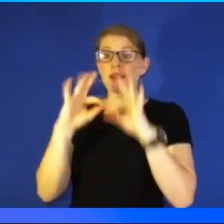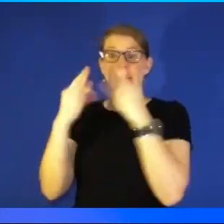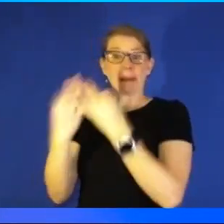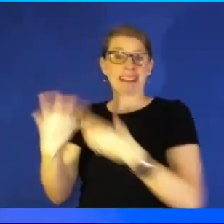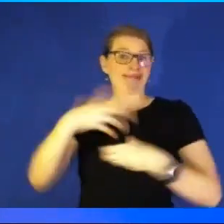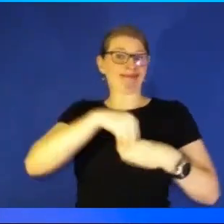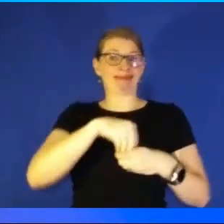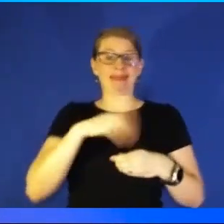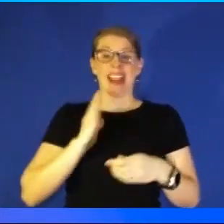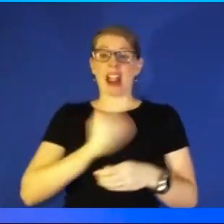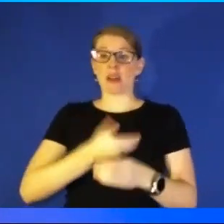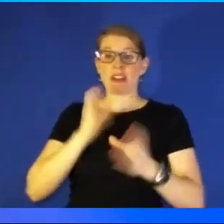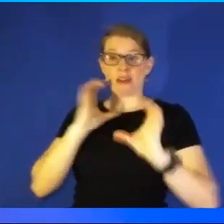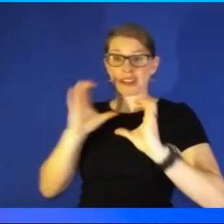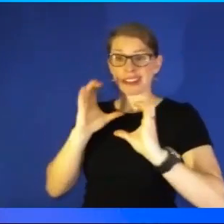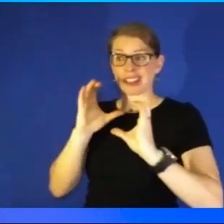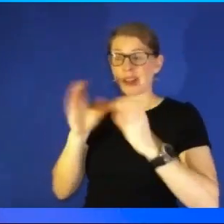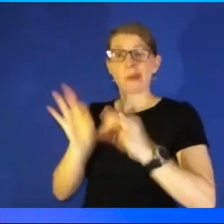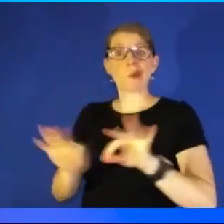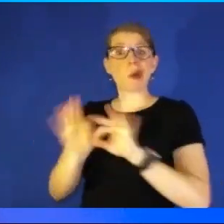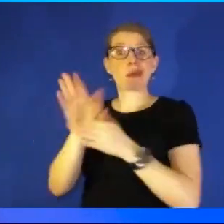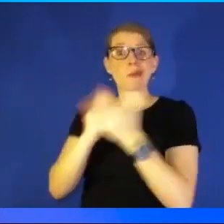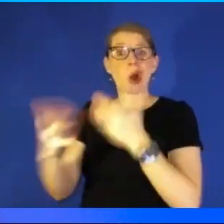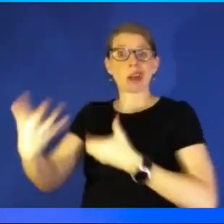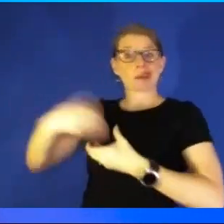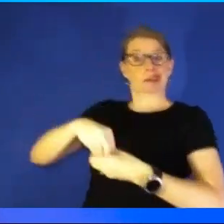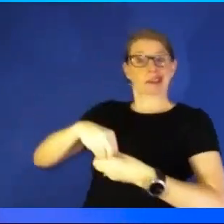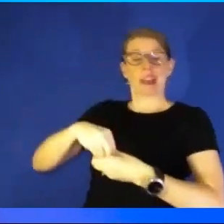that. And so we very quickly had to figure out how to keep them